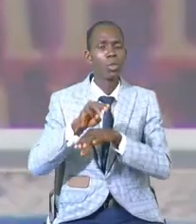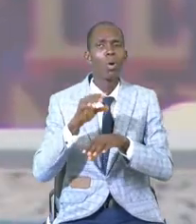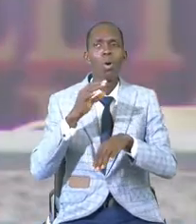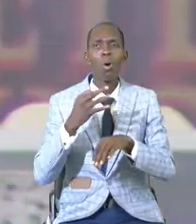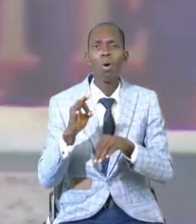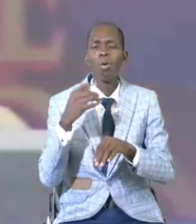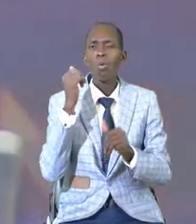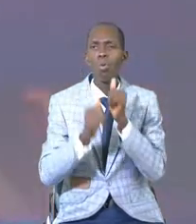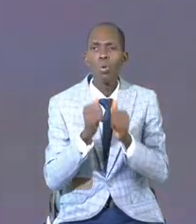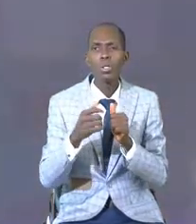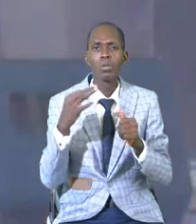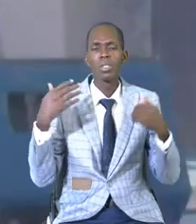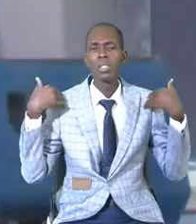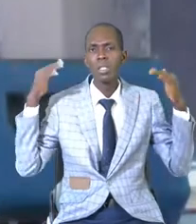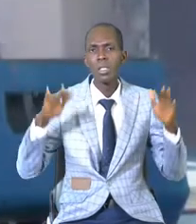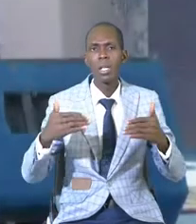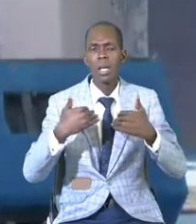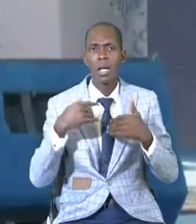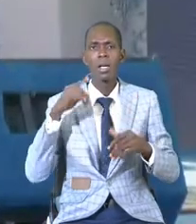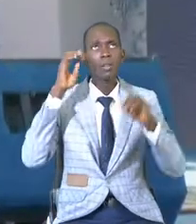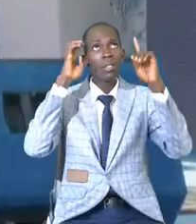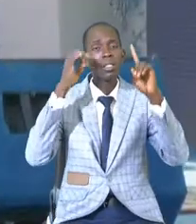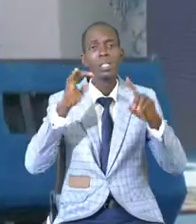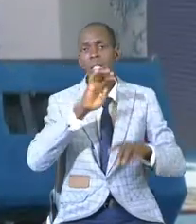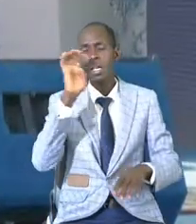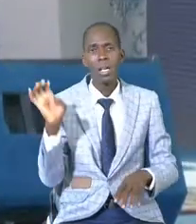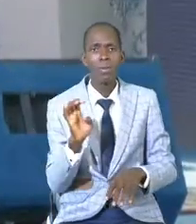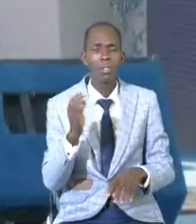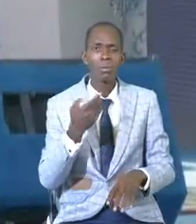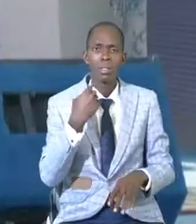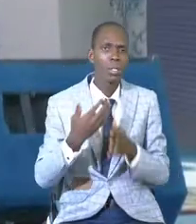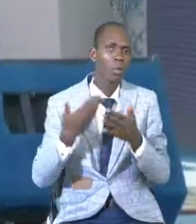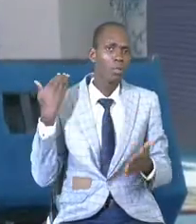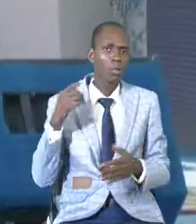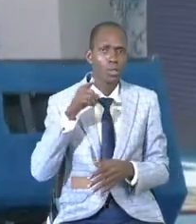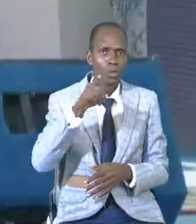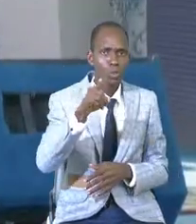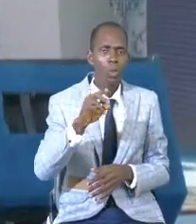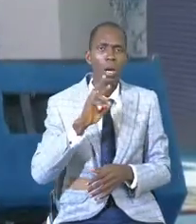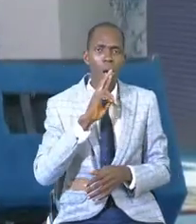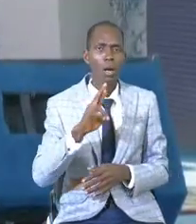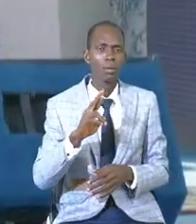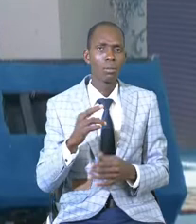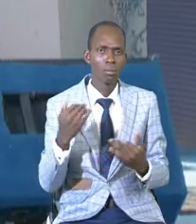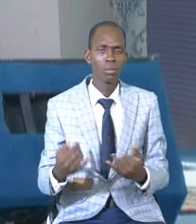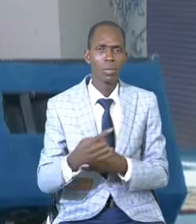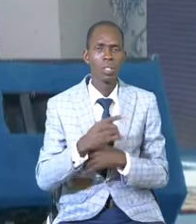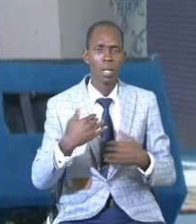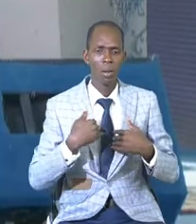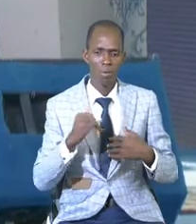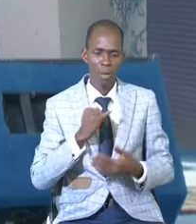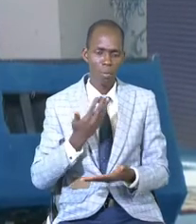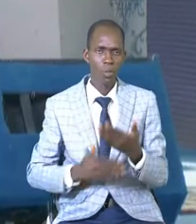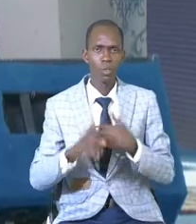of them, had he ever said at any time, thou art this day have I begotten thee?